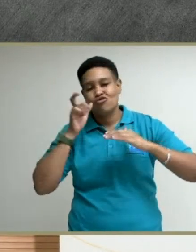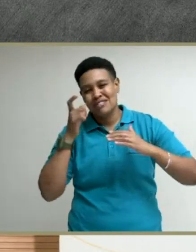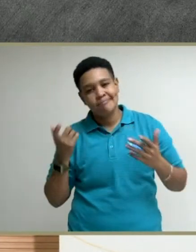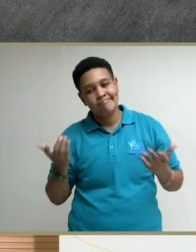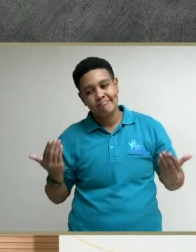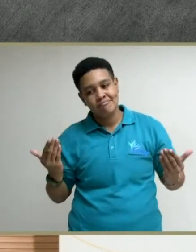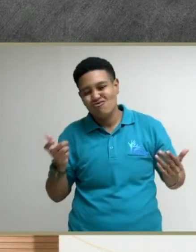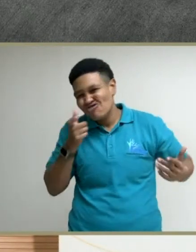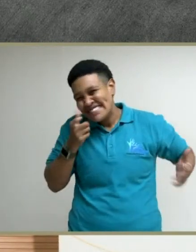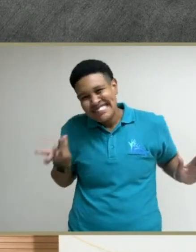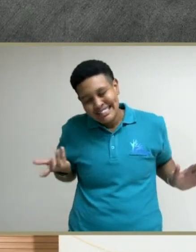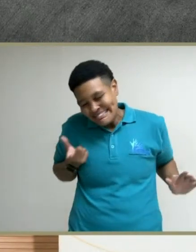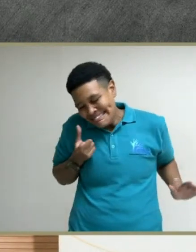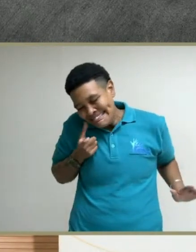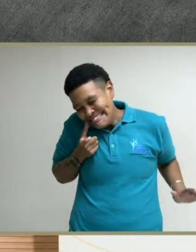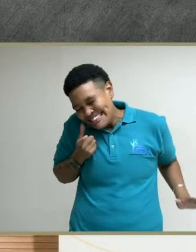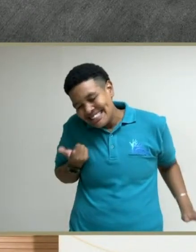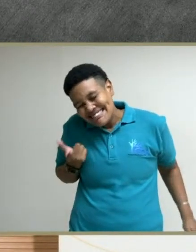so we have